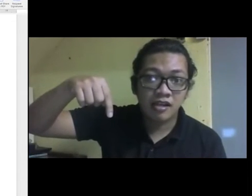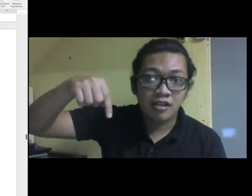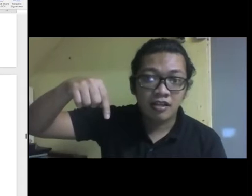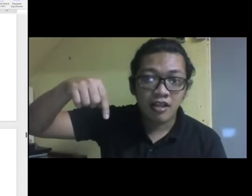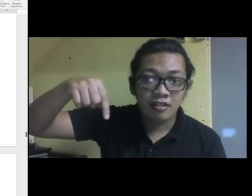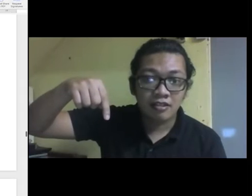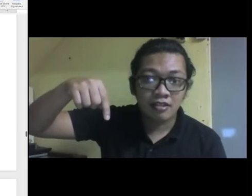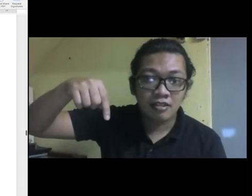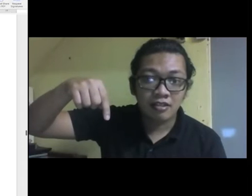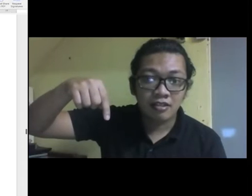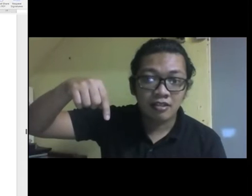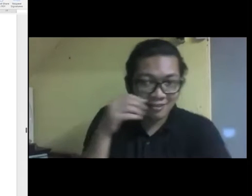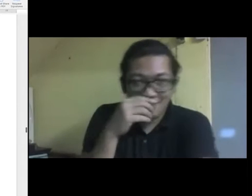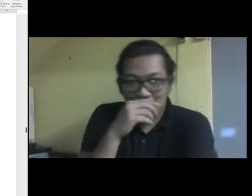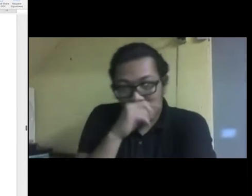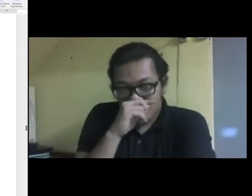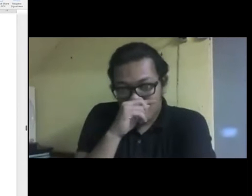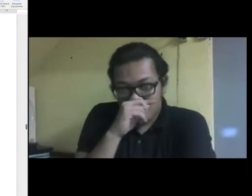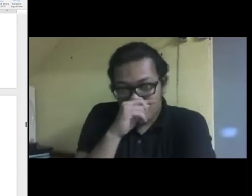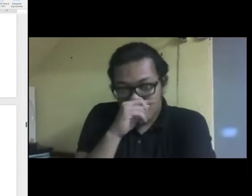vocabulary example?